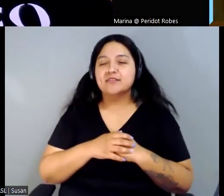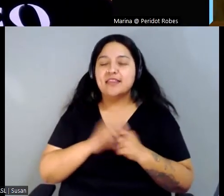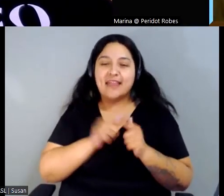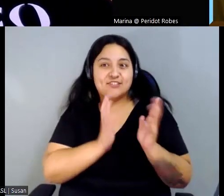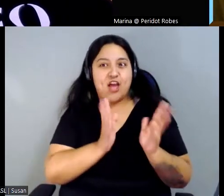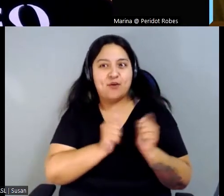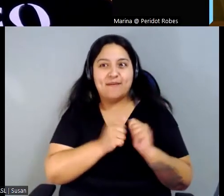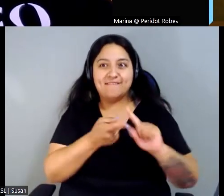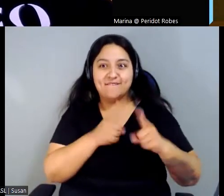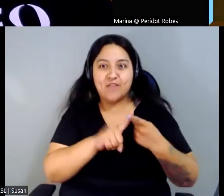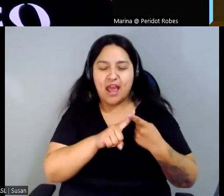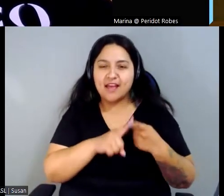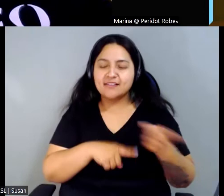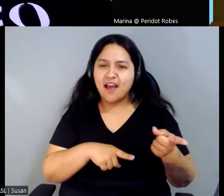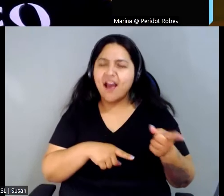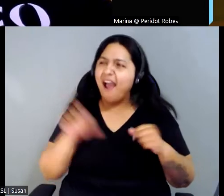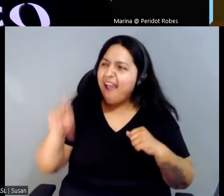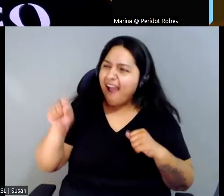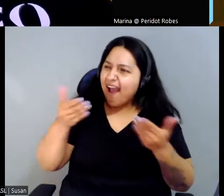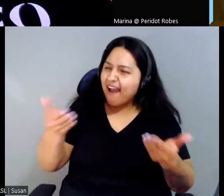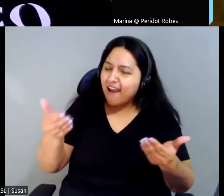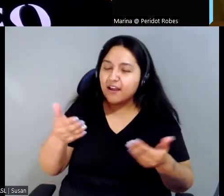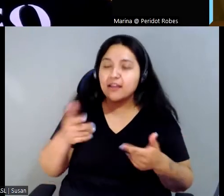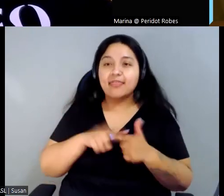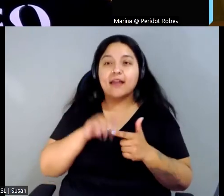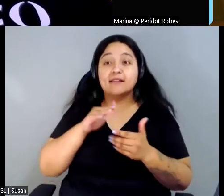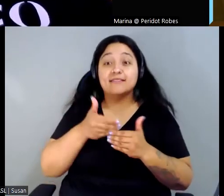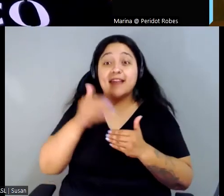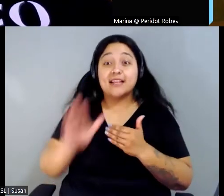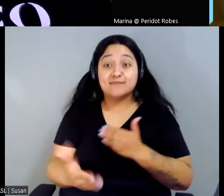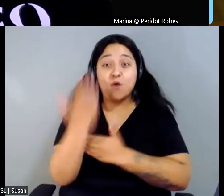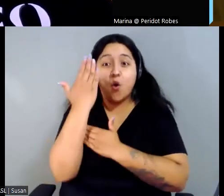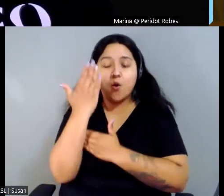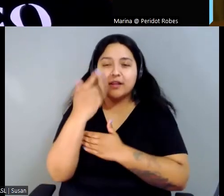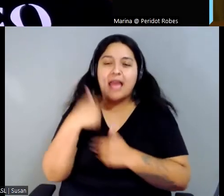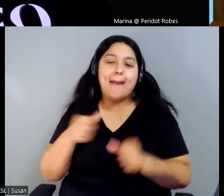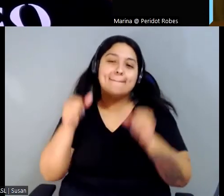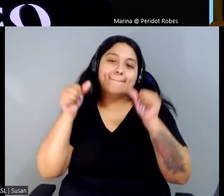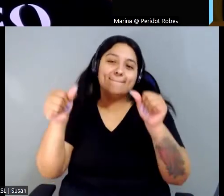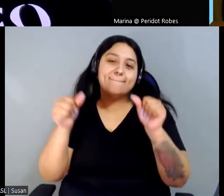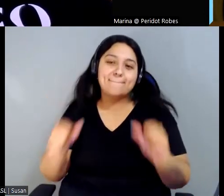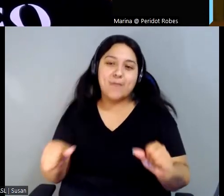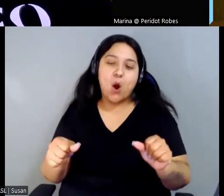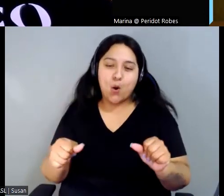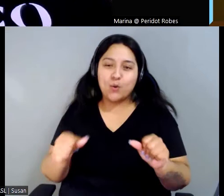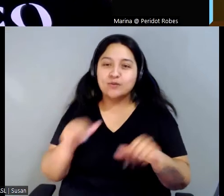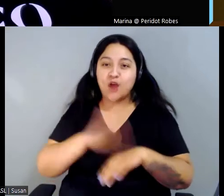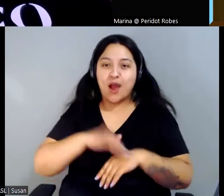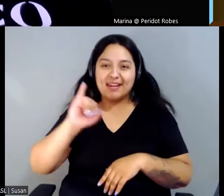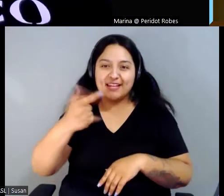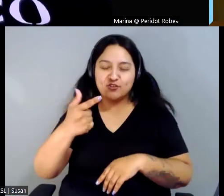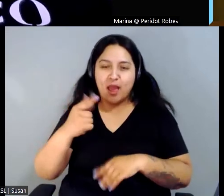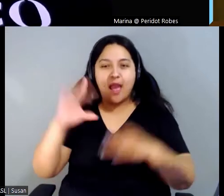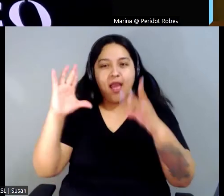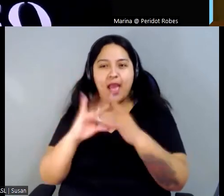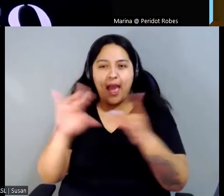they're like, yeah. And then the next morning I wake up and on Instagram I posted, you guys, Peridot's gonna make period panties. And I'm like,